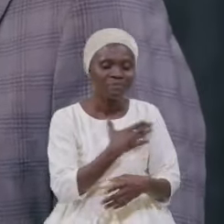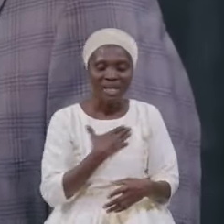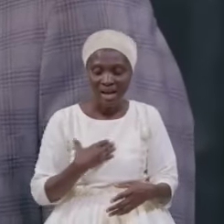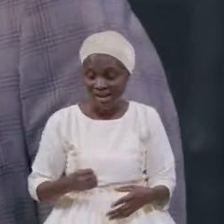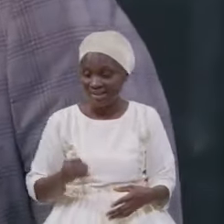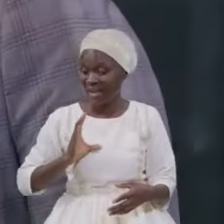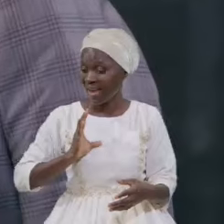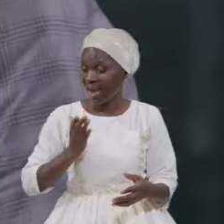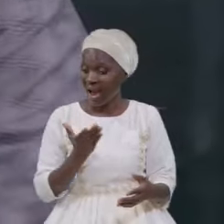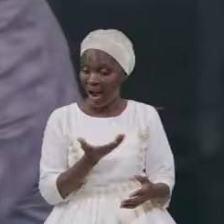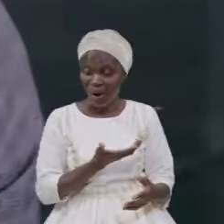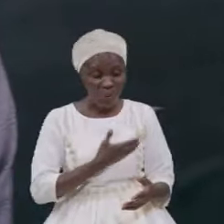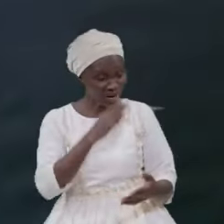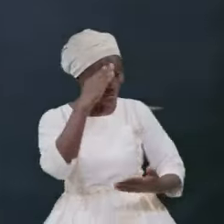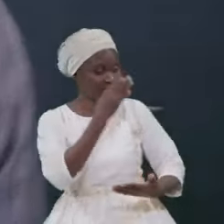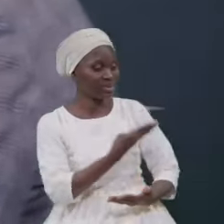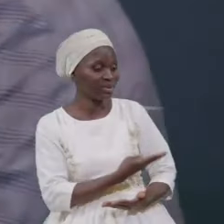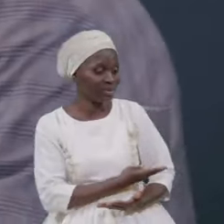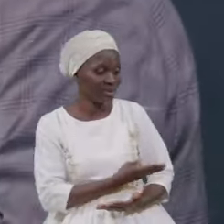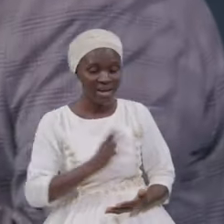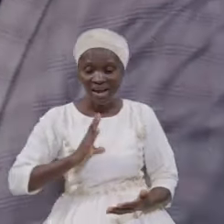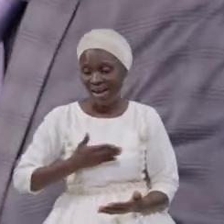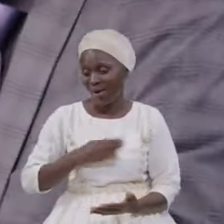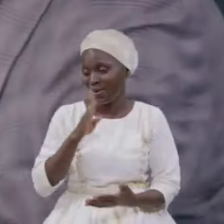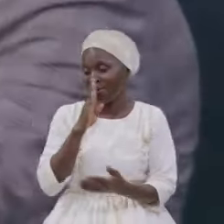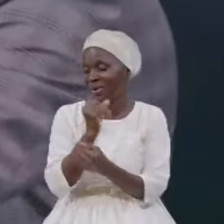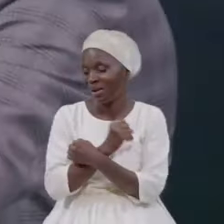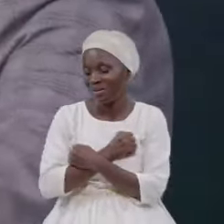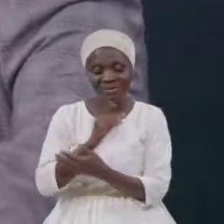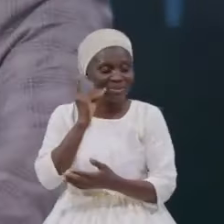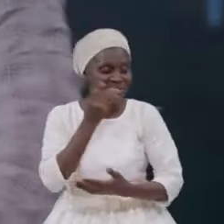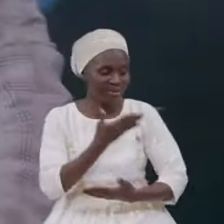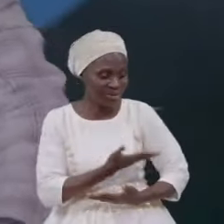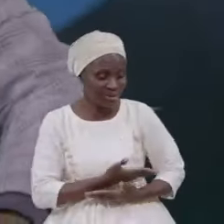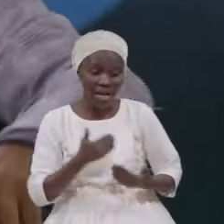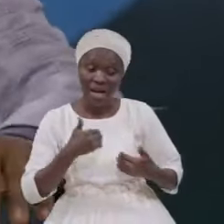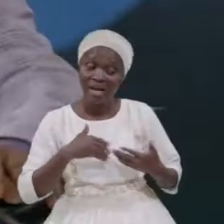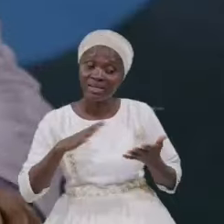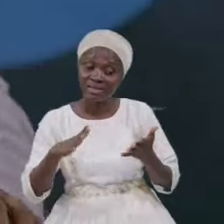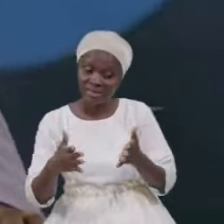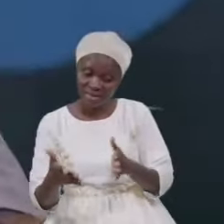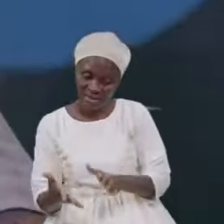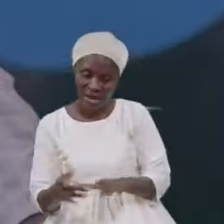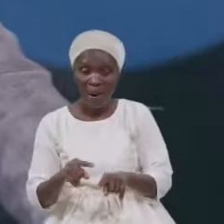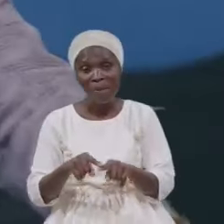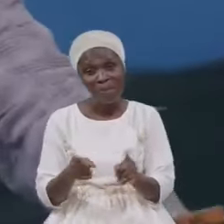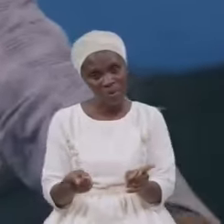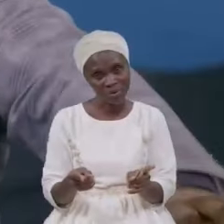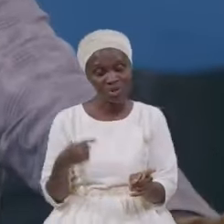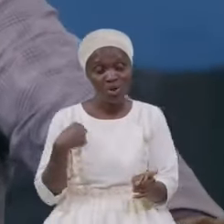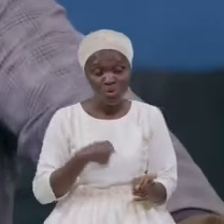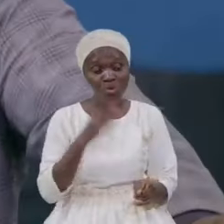our beloved daughter, has died. But we're going to pray that